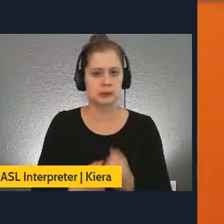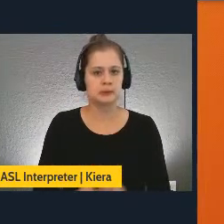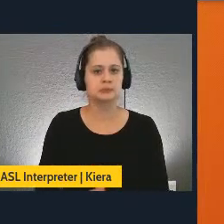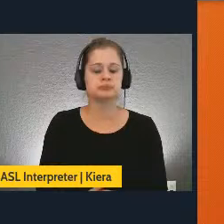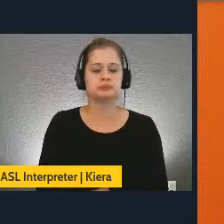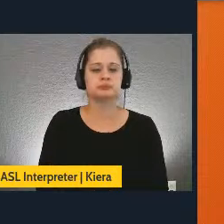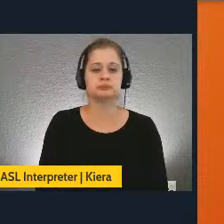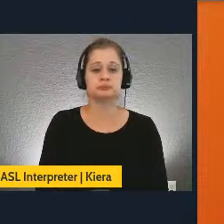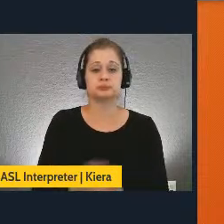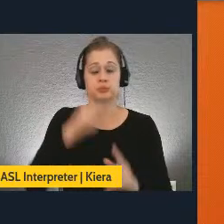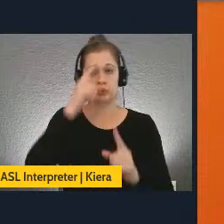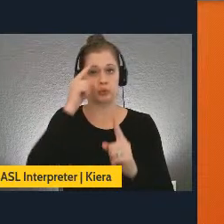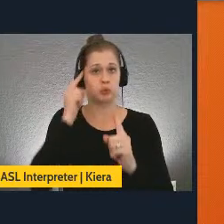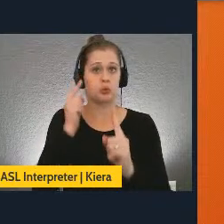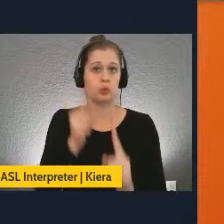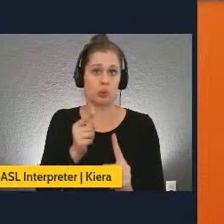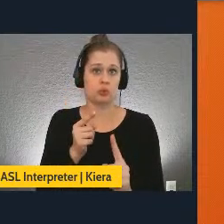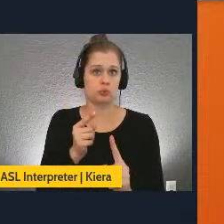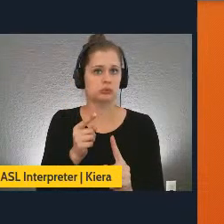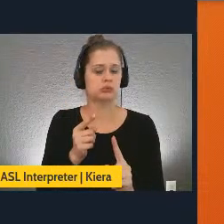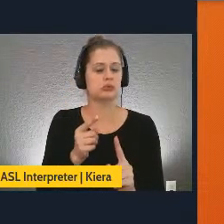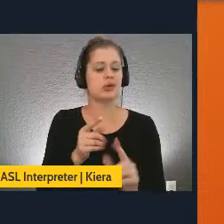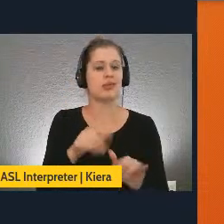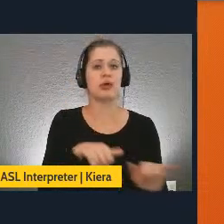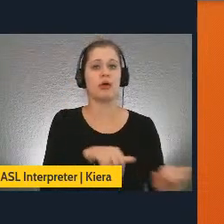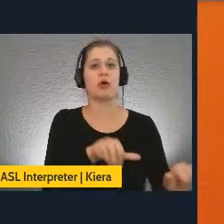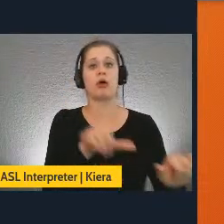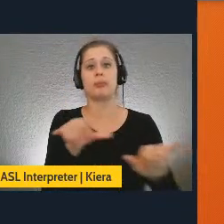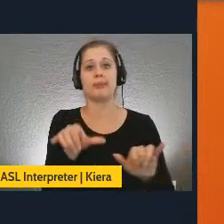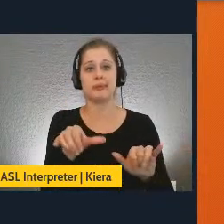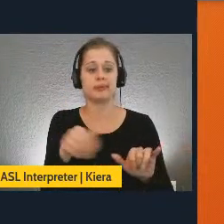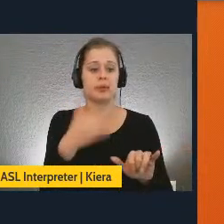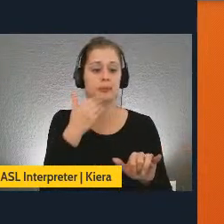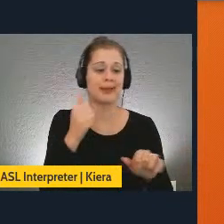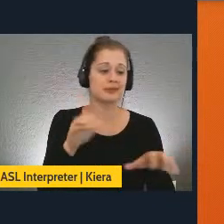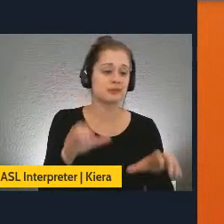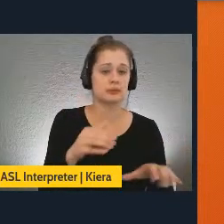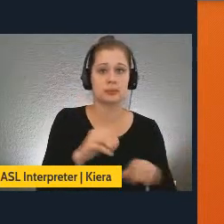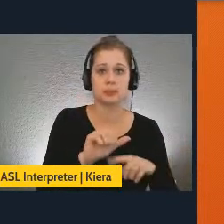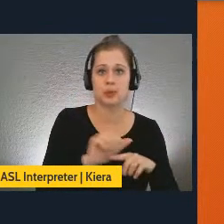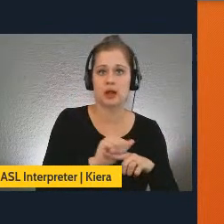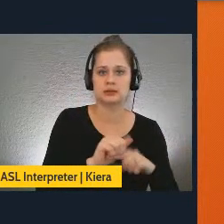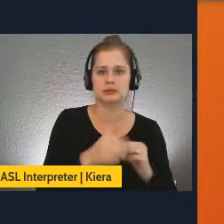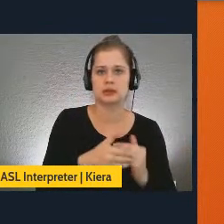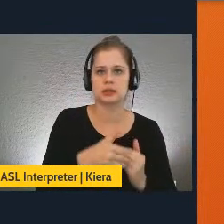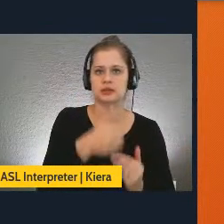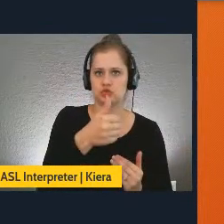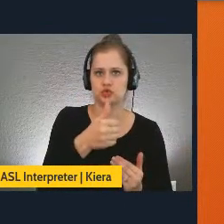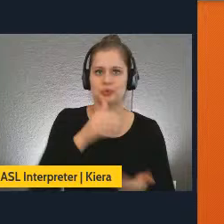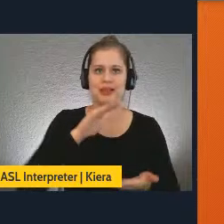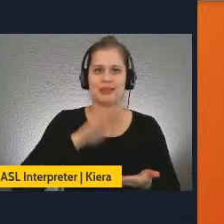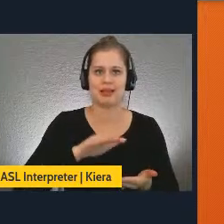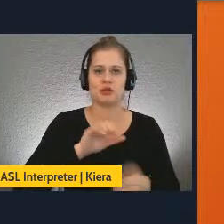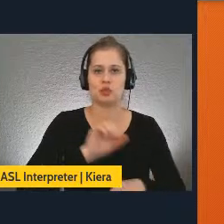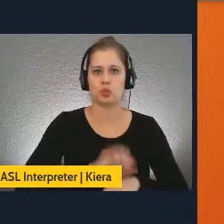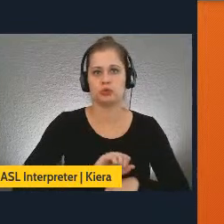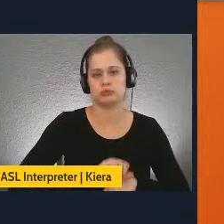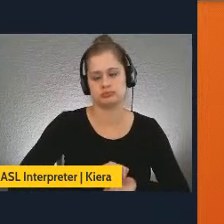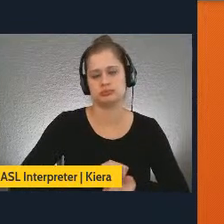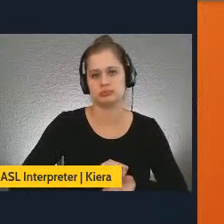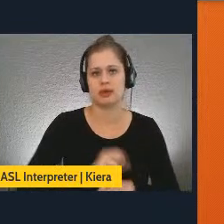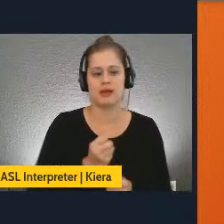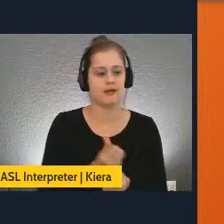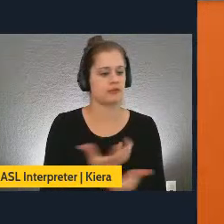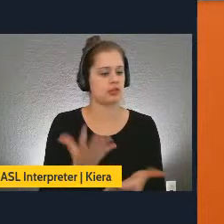of this is that you can make the common things, the best practices and everything easier with less effort, because everything is like prepared